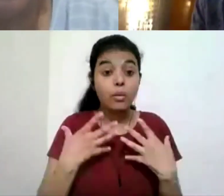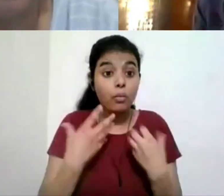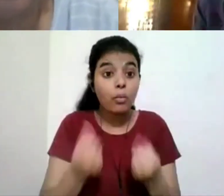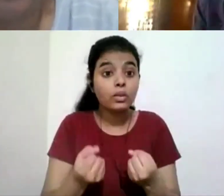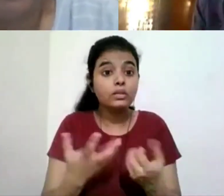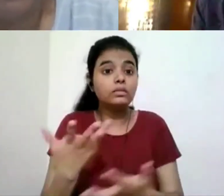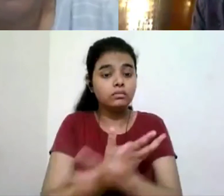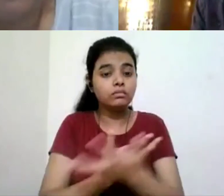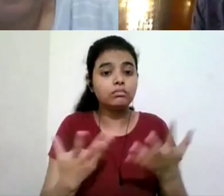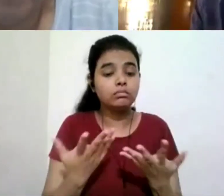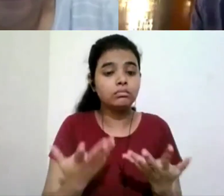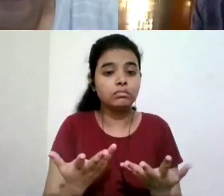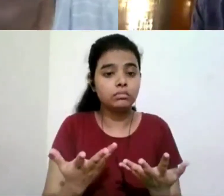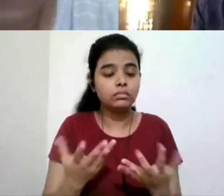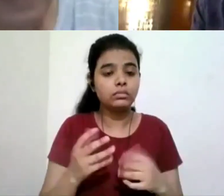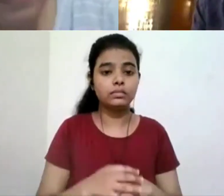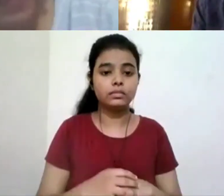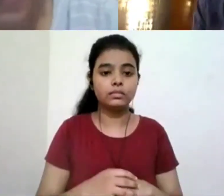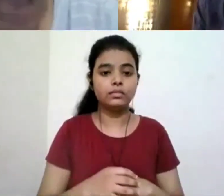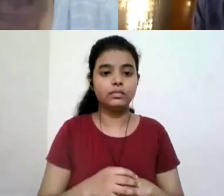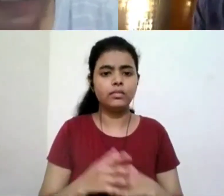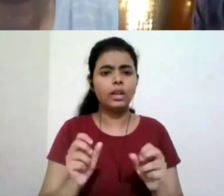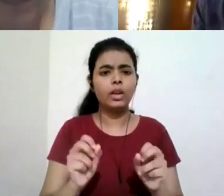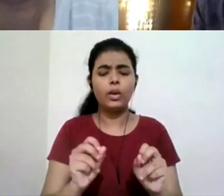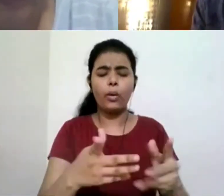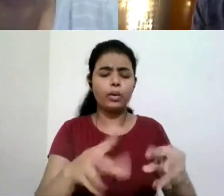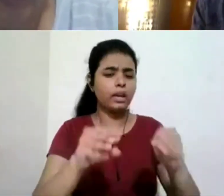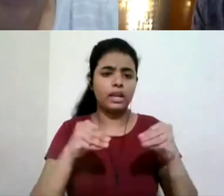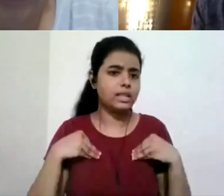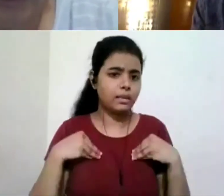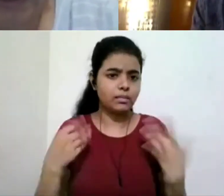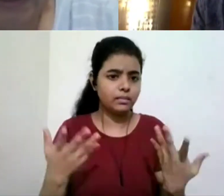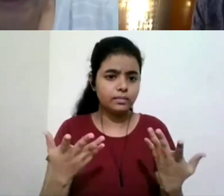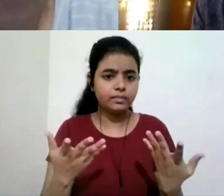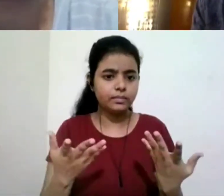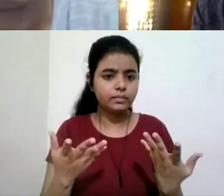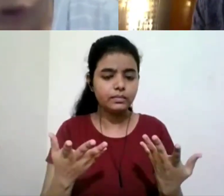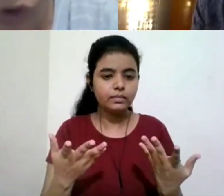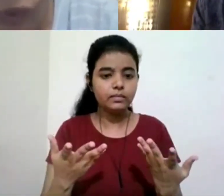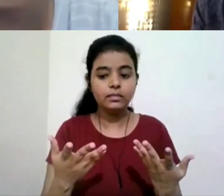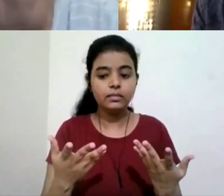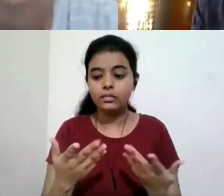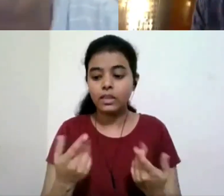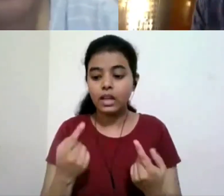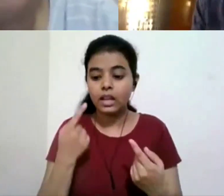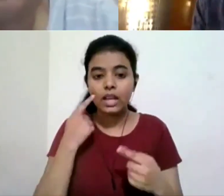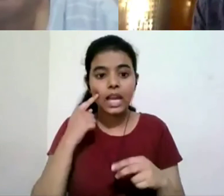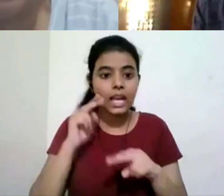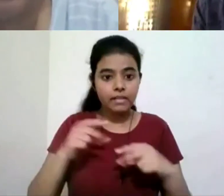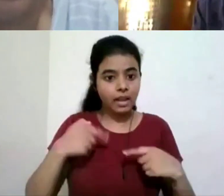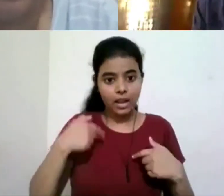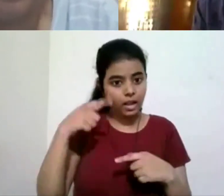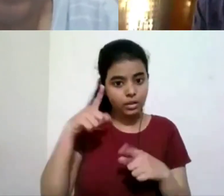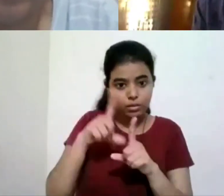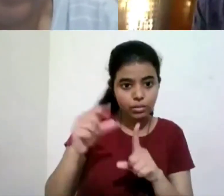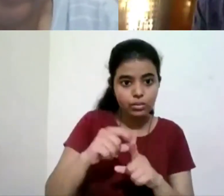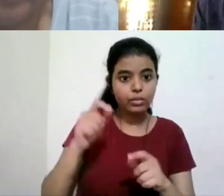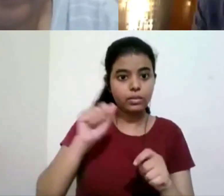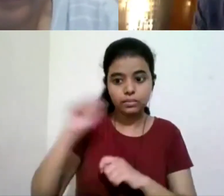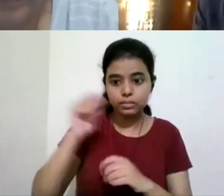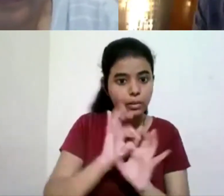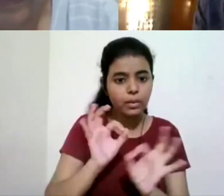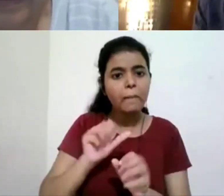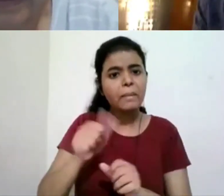discussed. Because let's accept it, you know, if we don't do it, nobody does it.